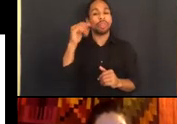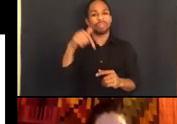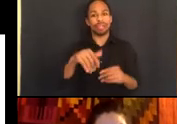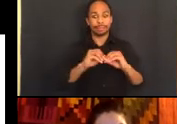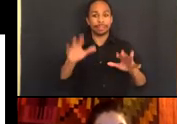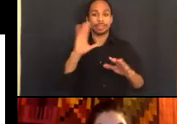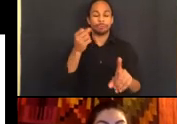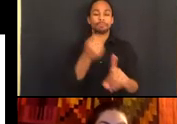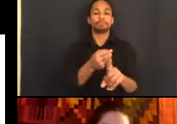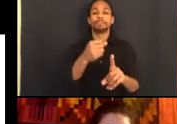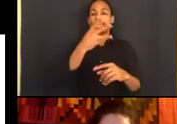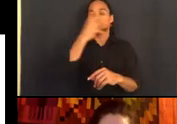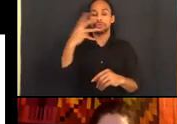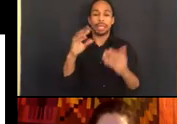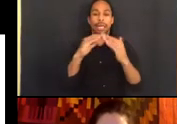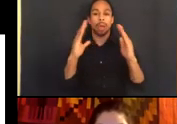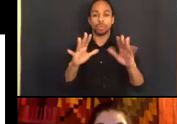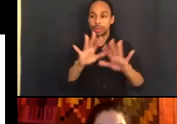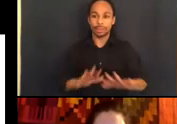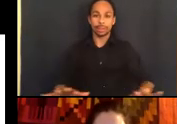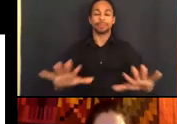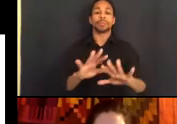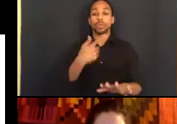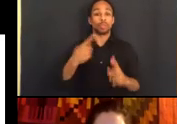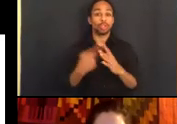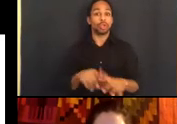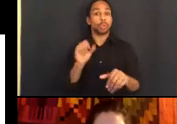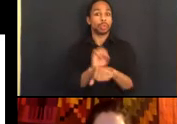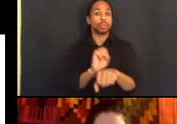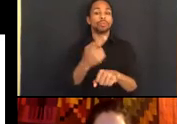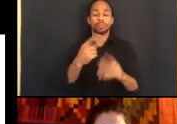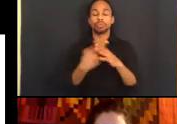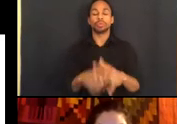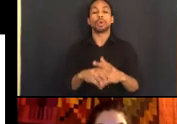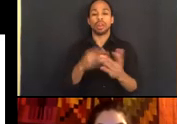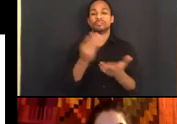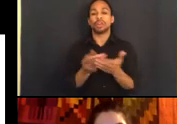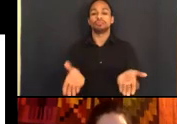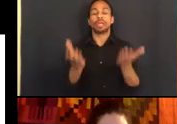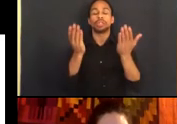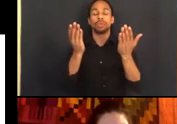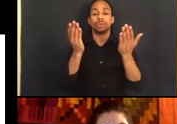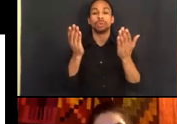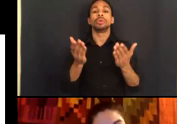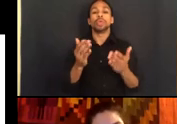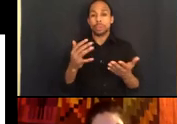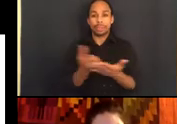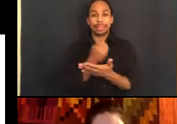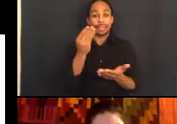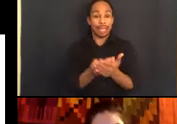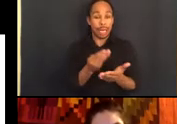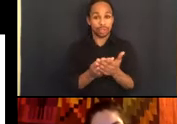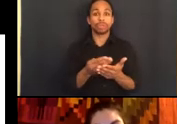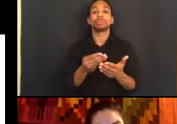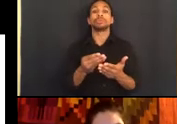of connection, we began to act. We started a fundraiser to get cash and essential items out to some of the folks hardest hit by this